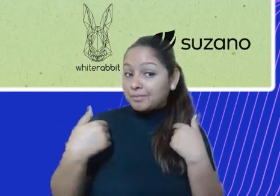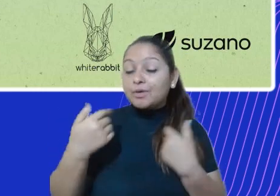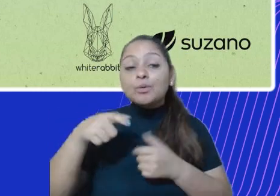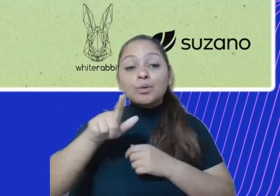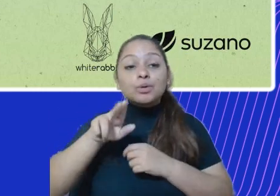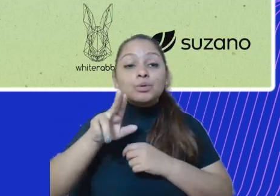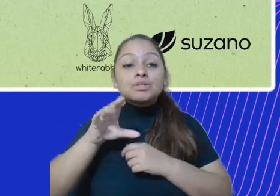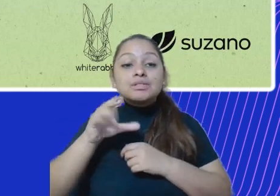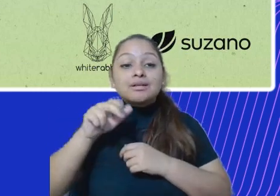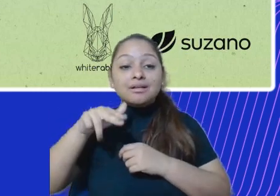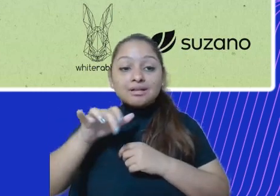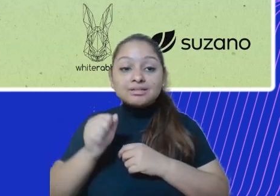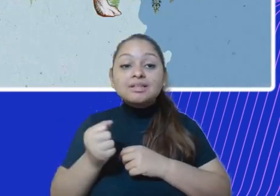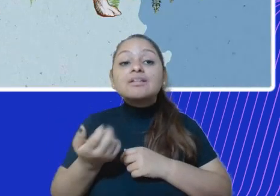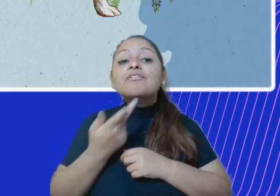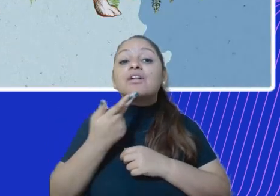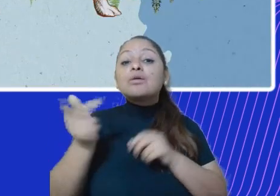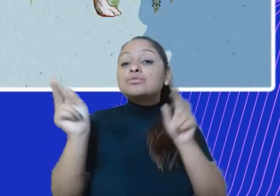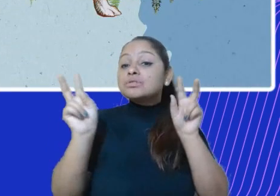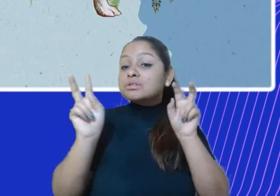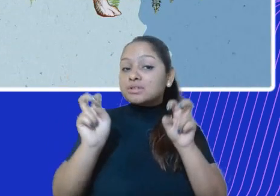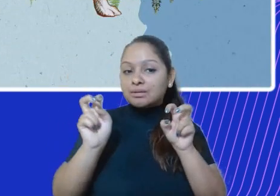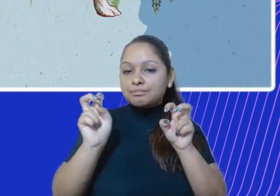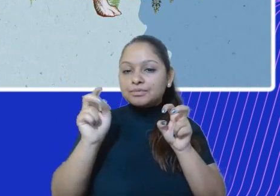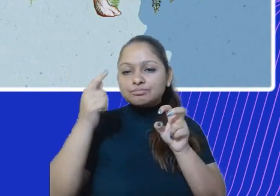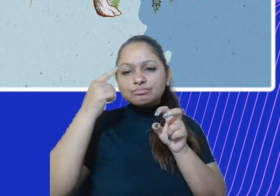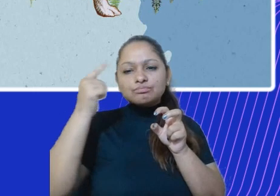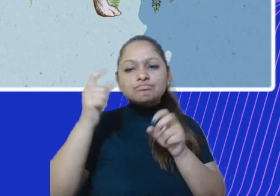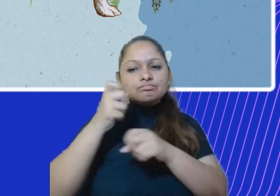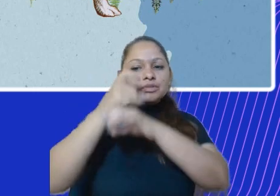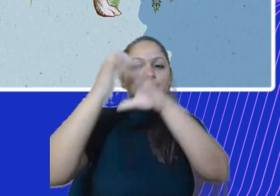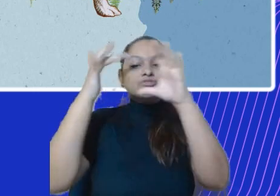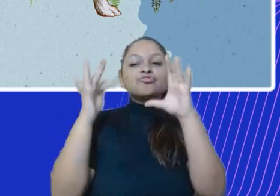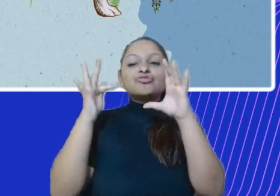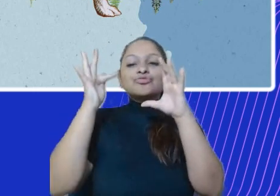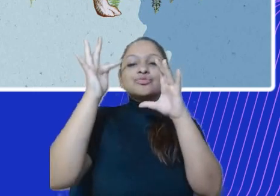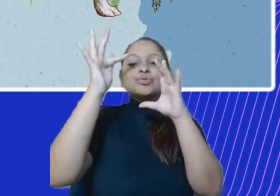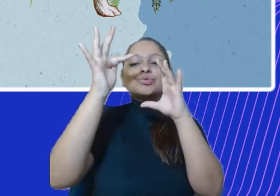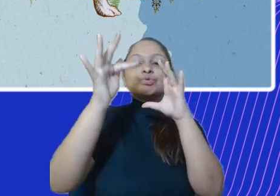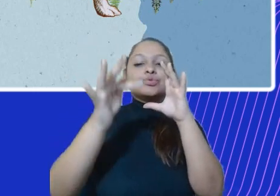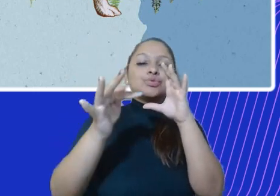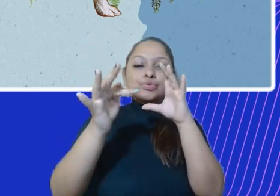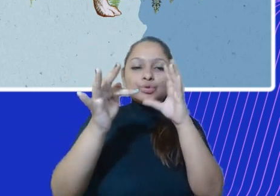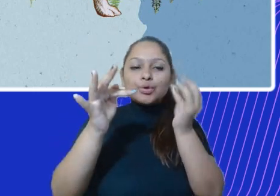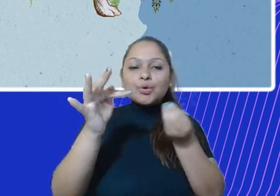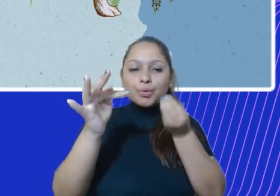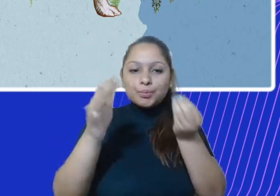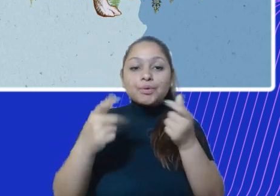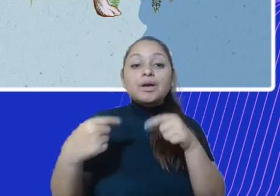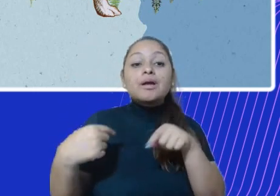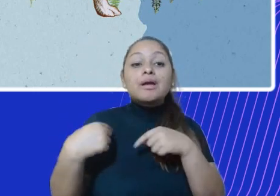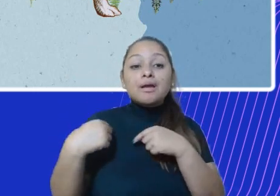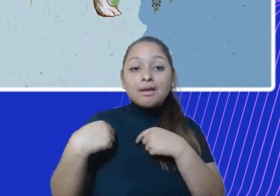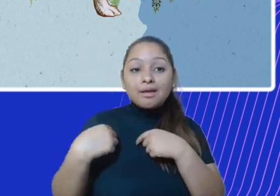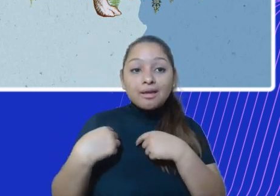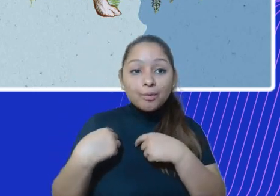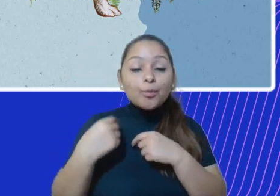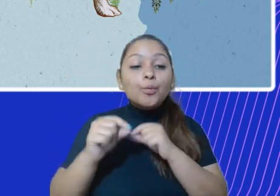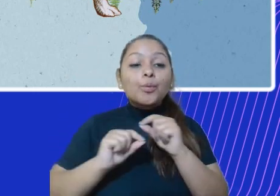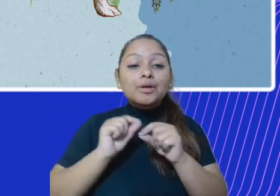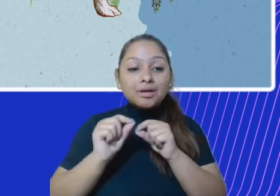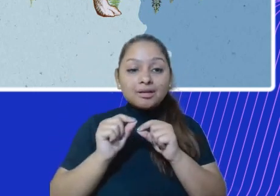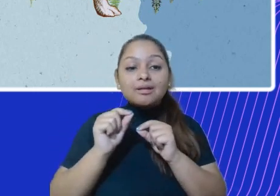I'm Luciana, and I'm here to talk about how we can reimagine our vision of the future. I am co-founder of